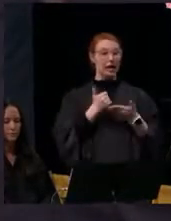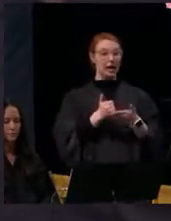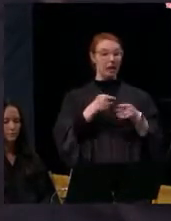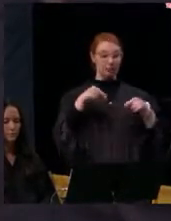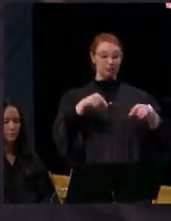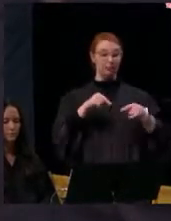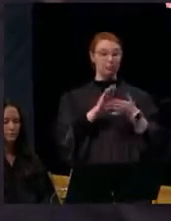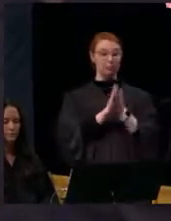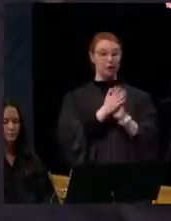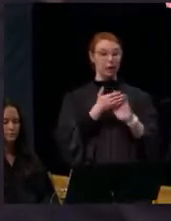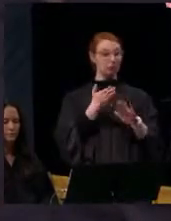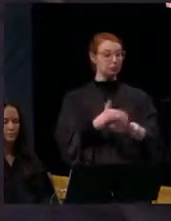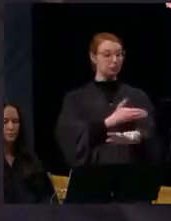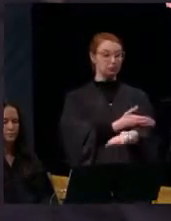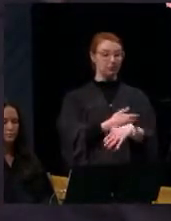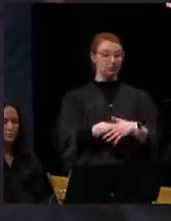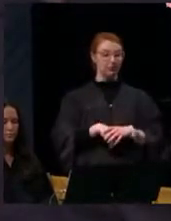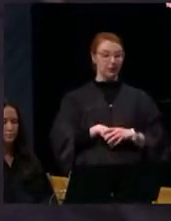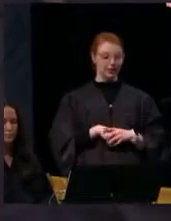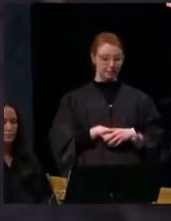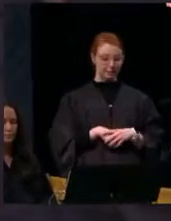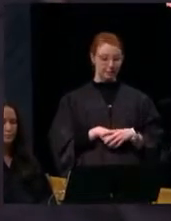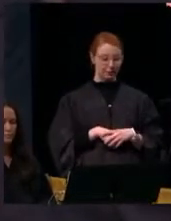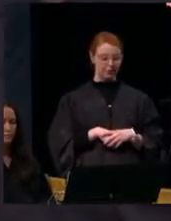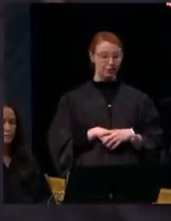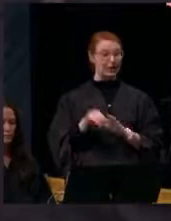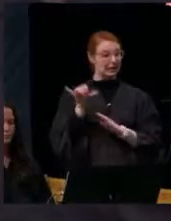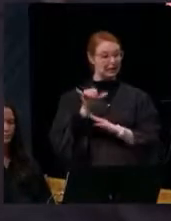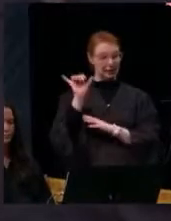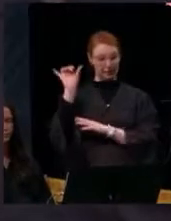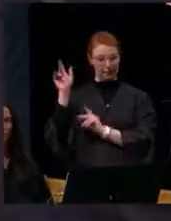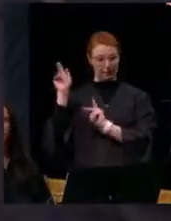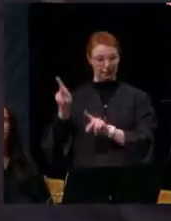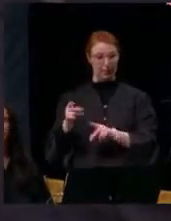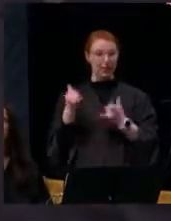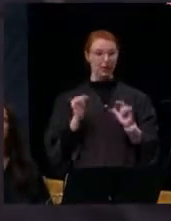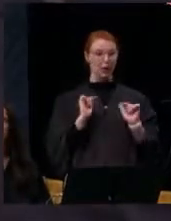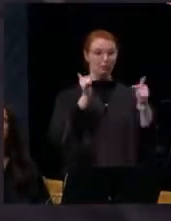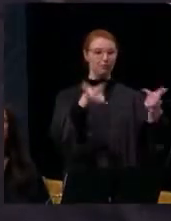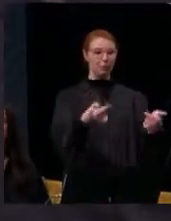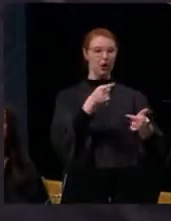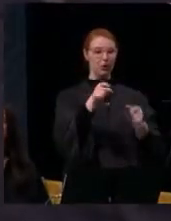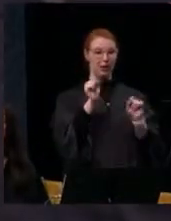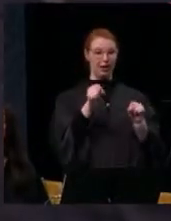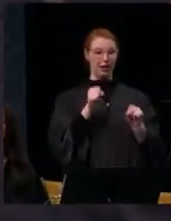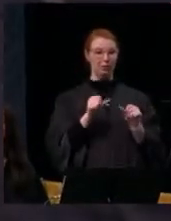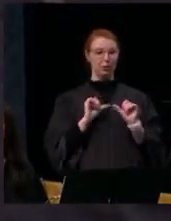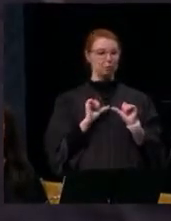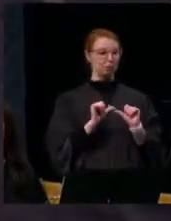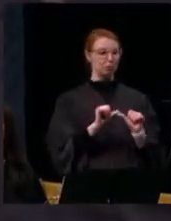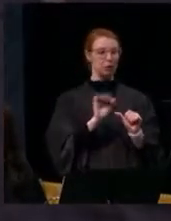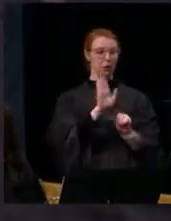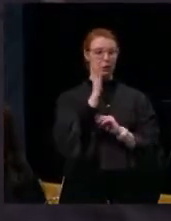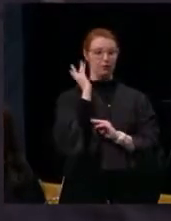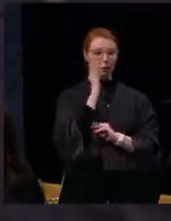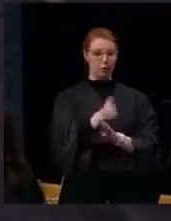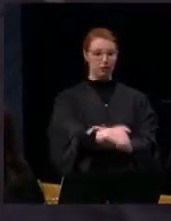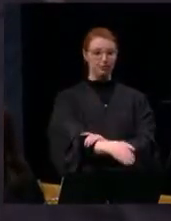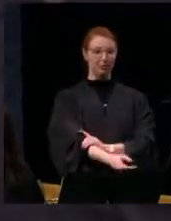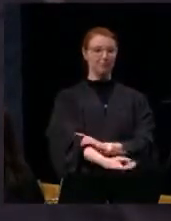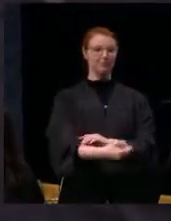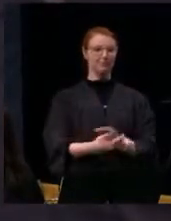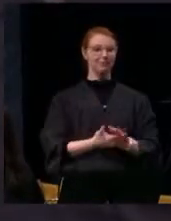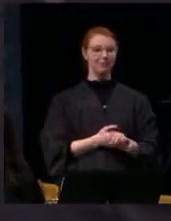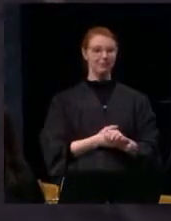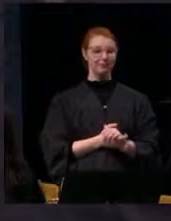all know today. Just as Davies, we are now all equipped to take a similar stance in the future. With our